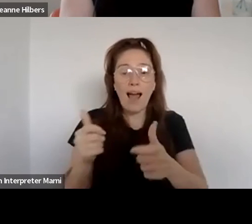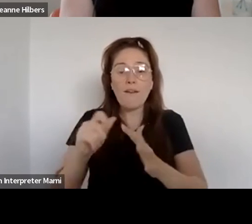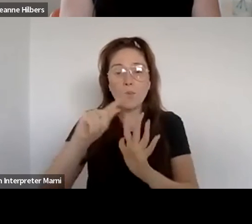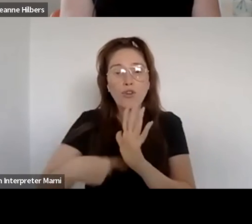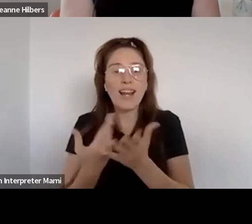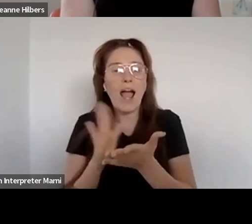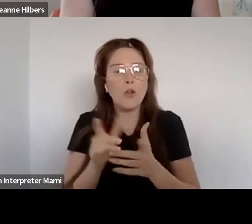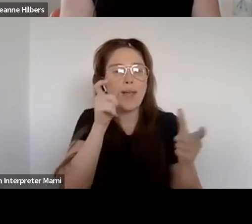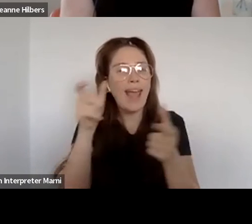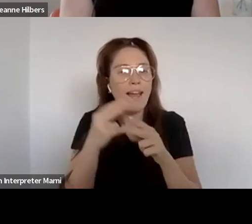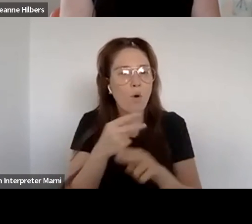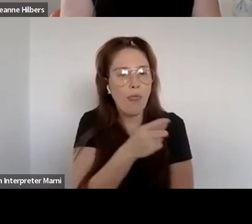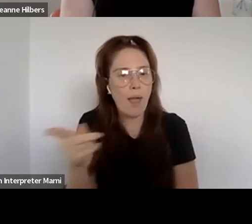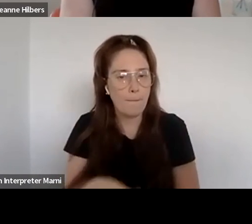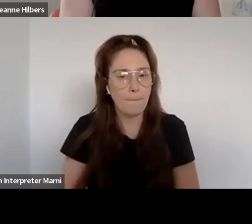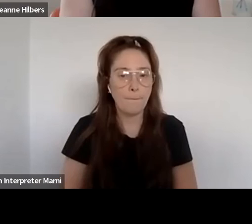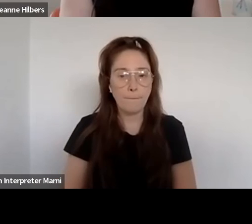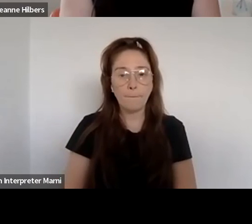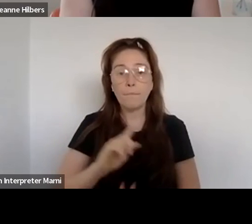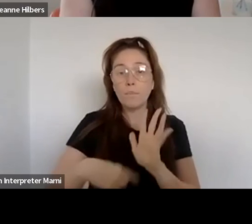Julieanne, let's start with you on that.